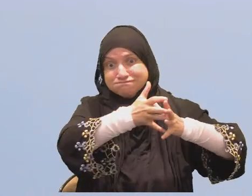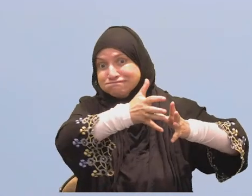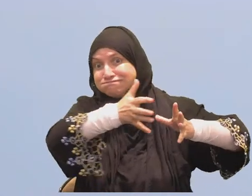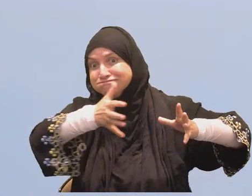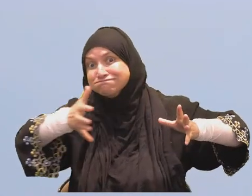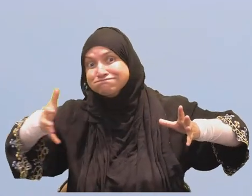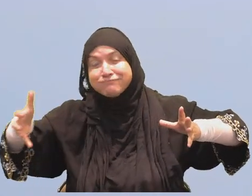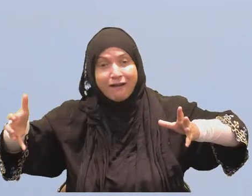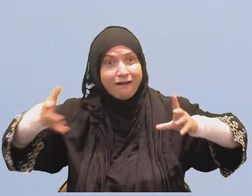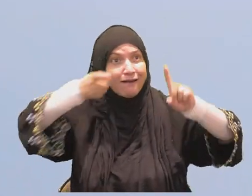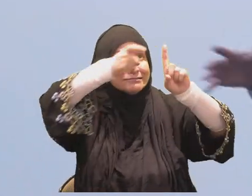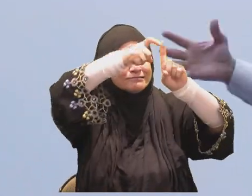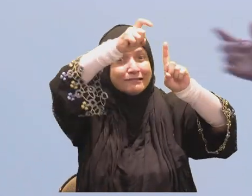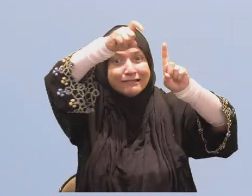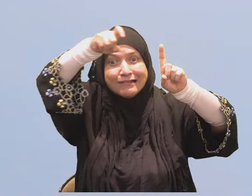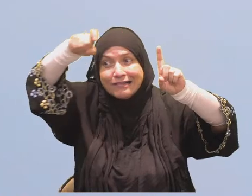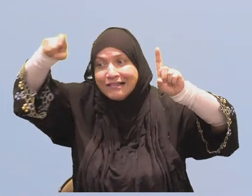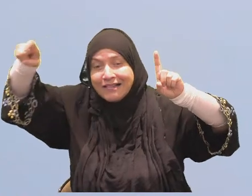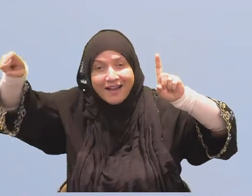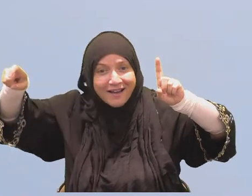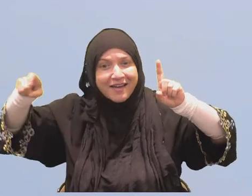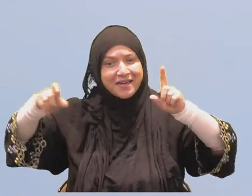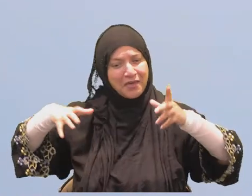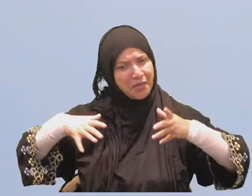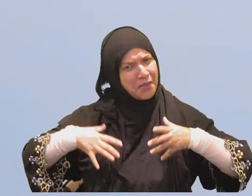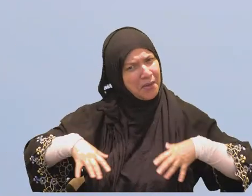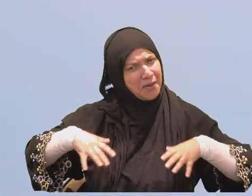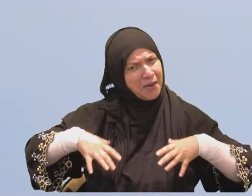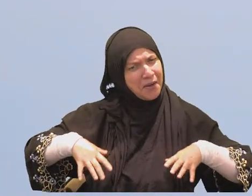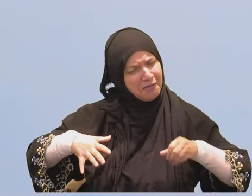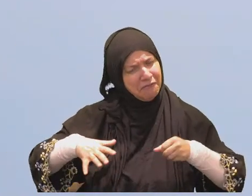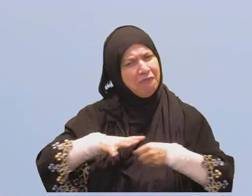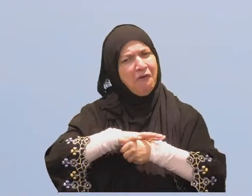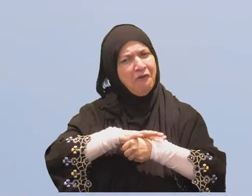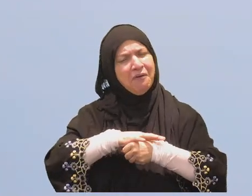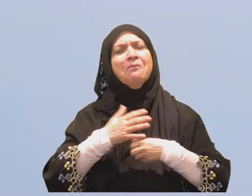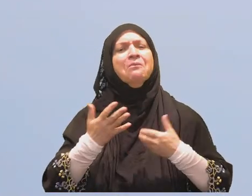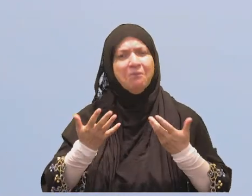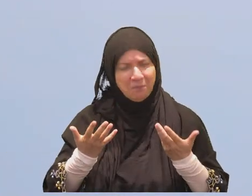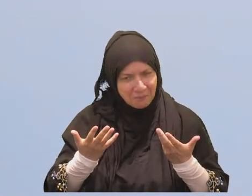clothing here. And 1 week, the whole masjid will be filled with clothing.